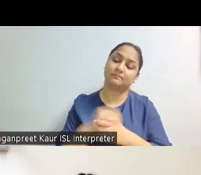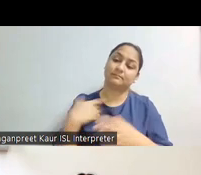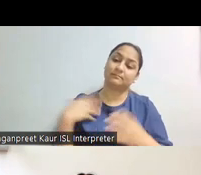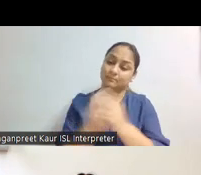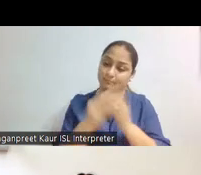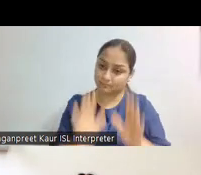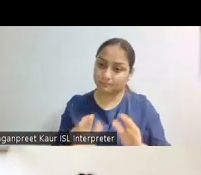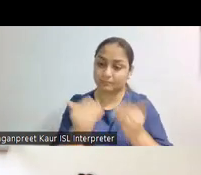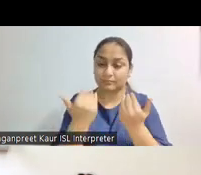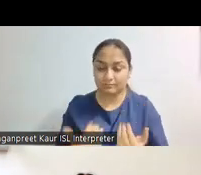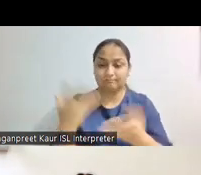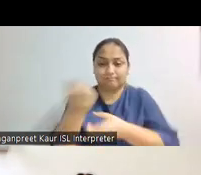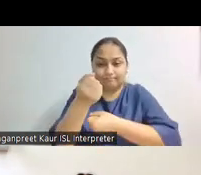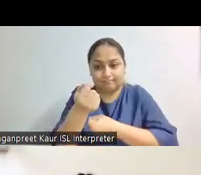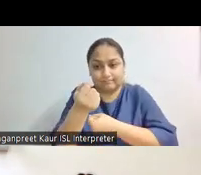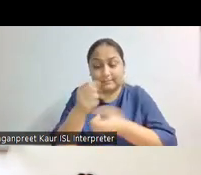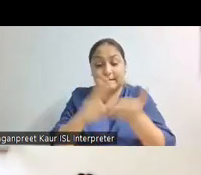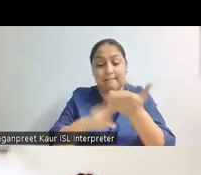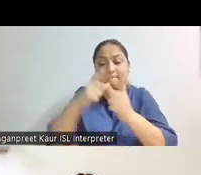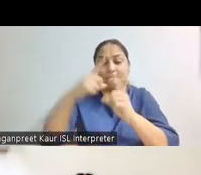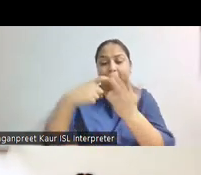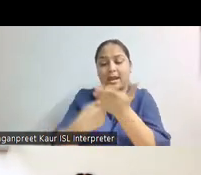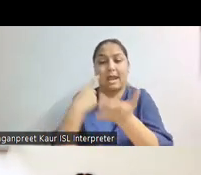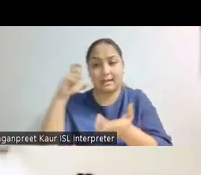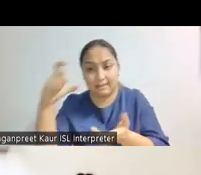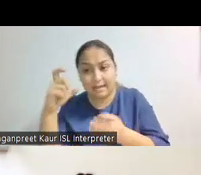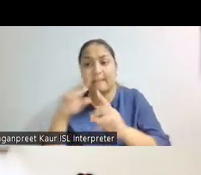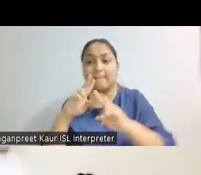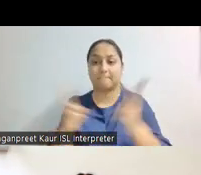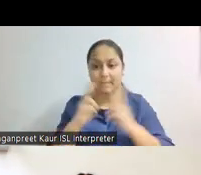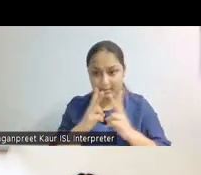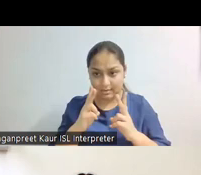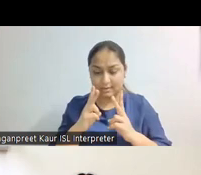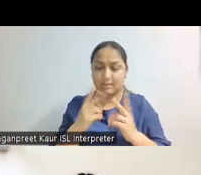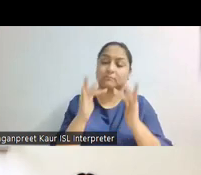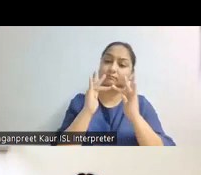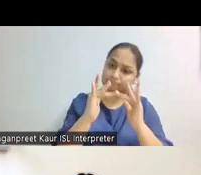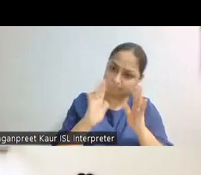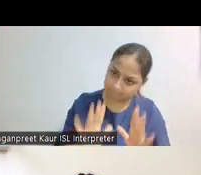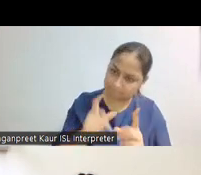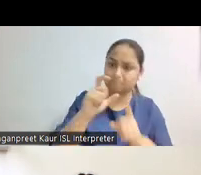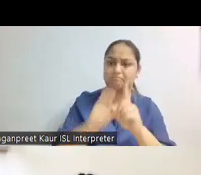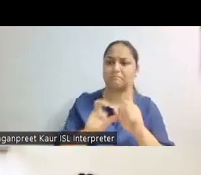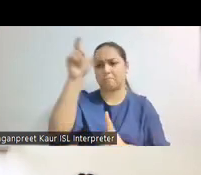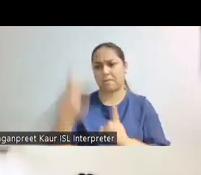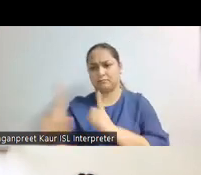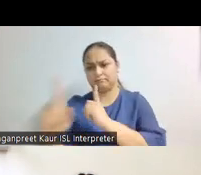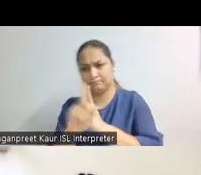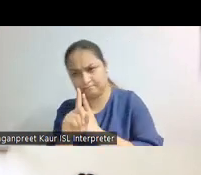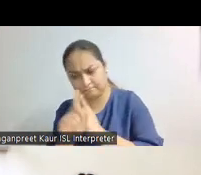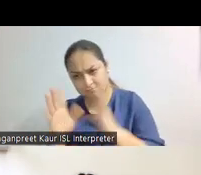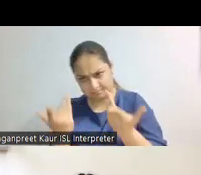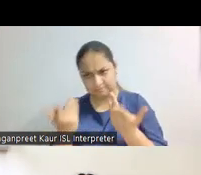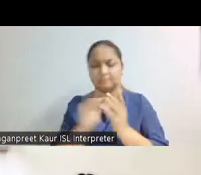We are now holding thematic meetings, which are both online and in person. This